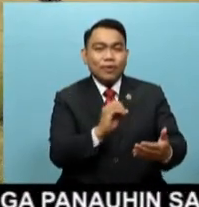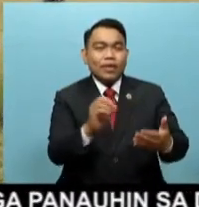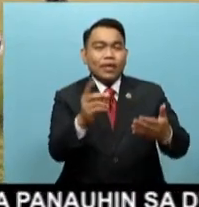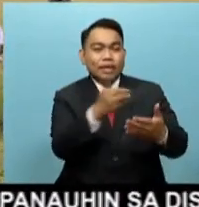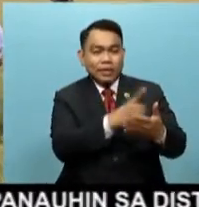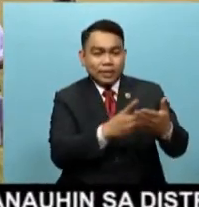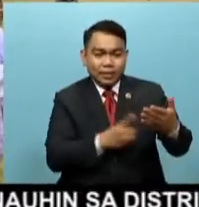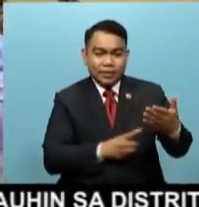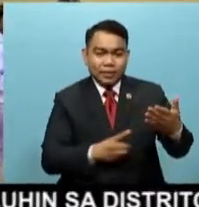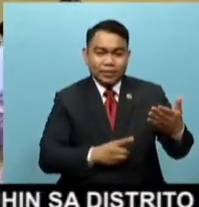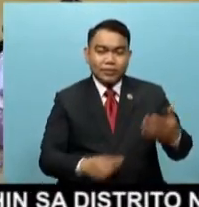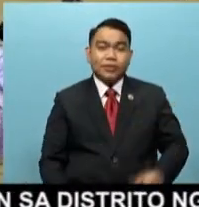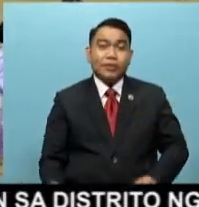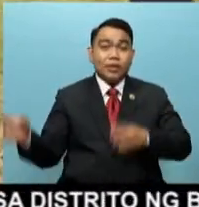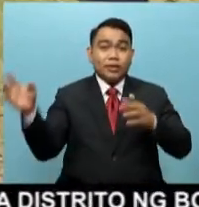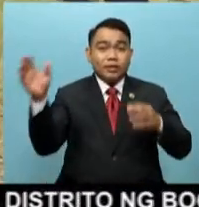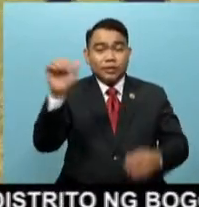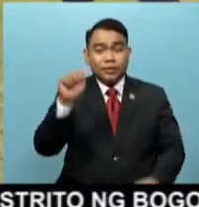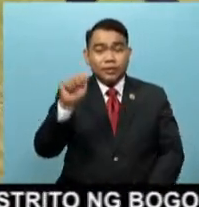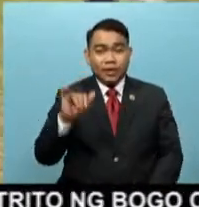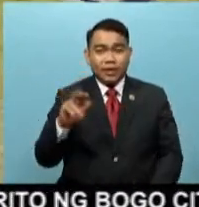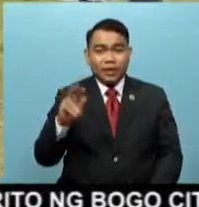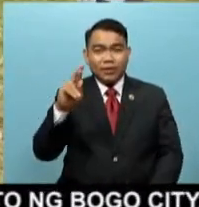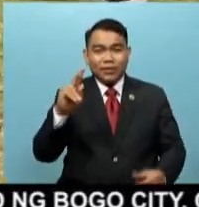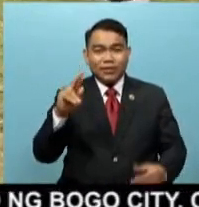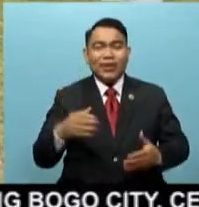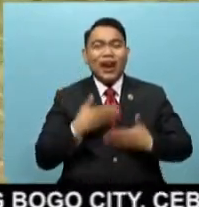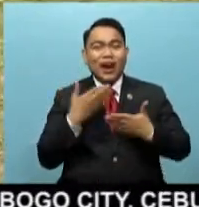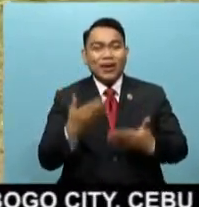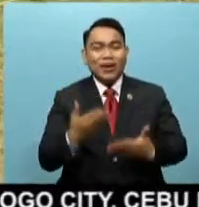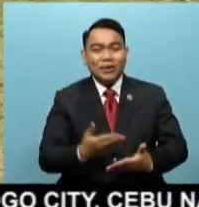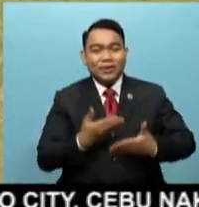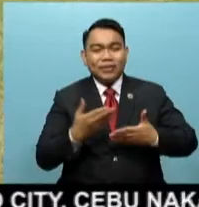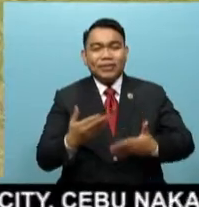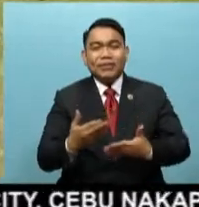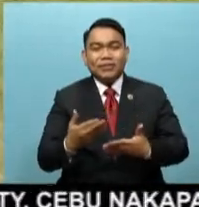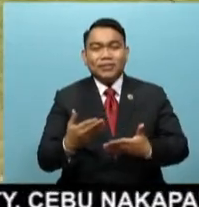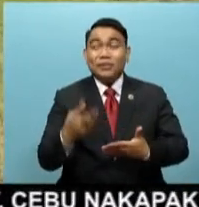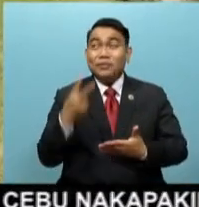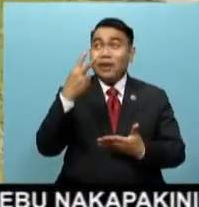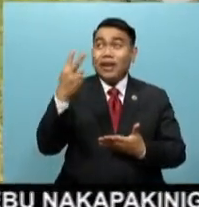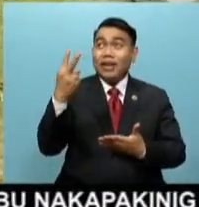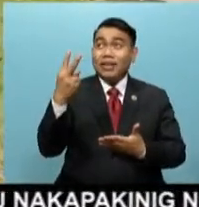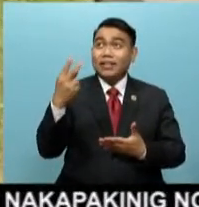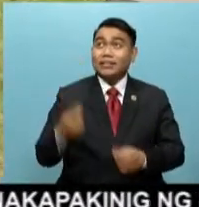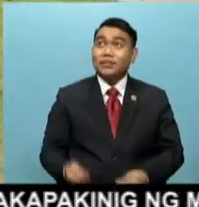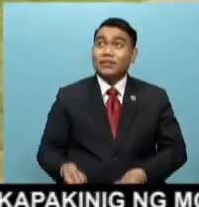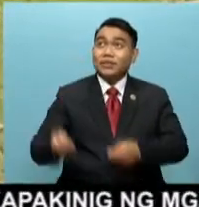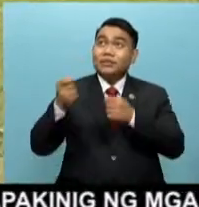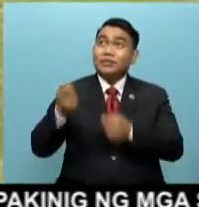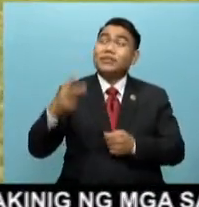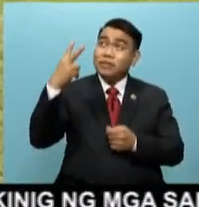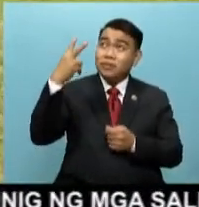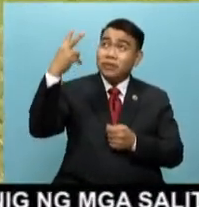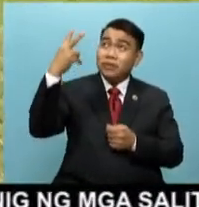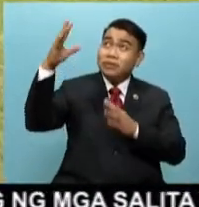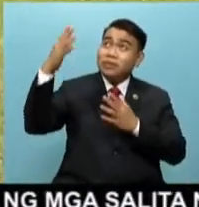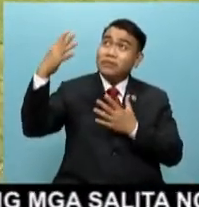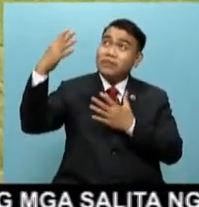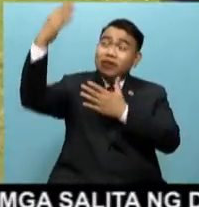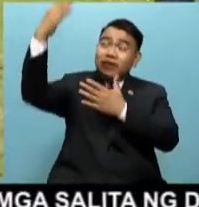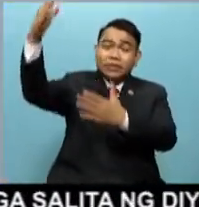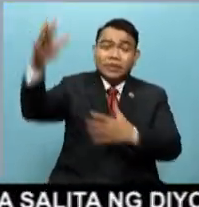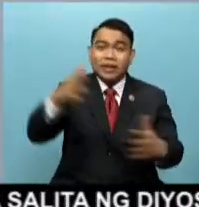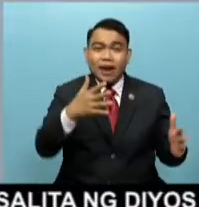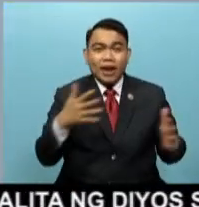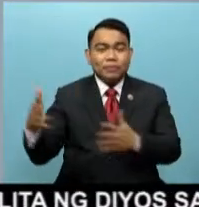filled the air as children enjoyed the simple joys of running and watching their kites ascend gracefully. A refreshing break